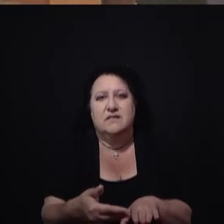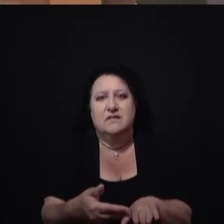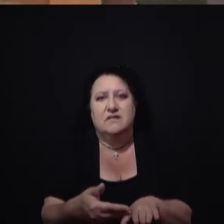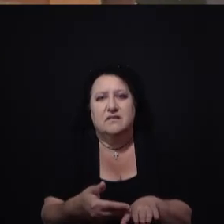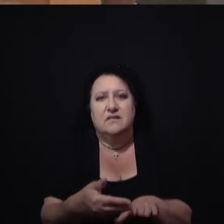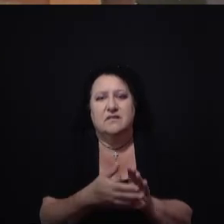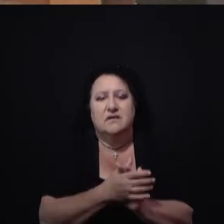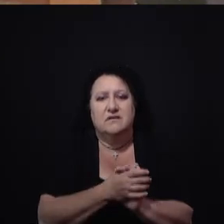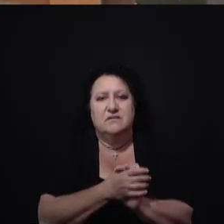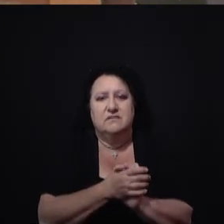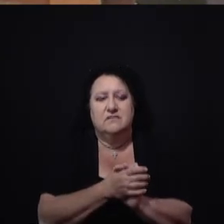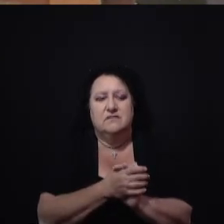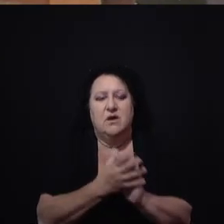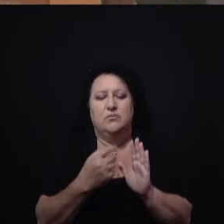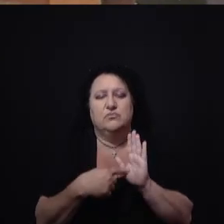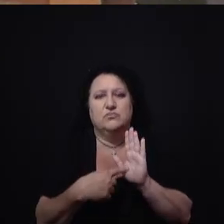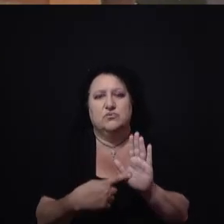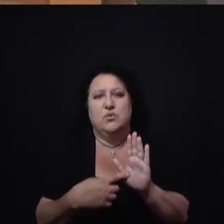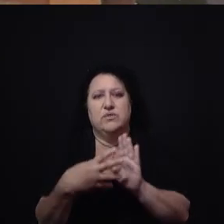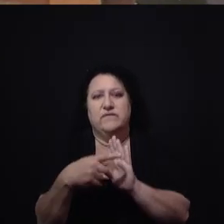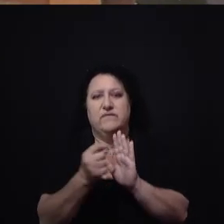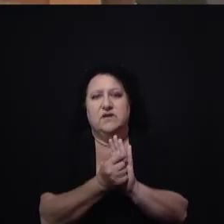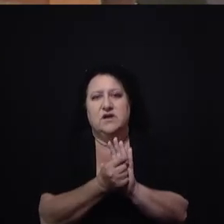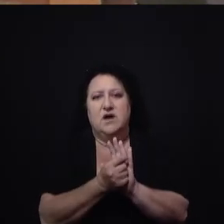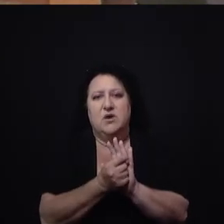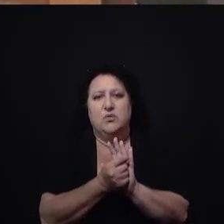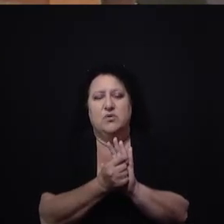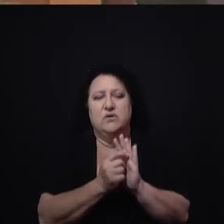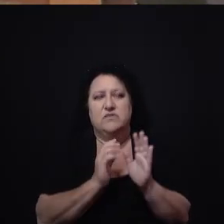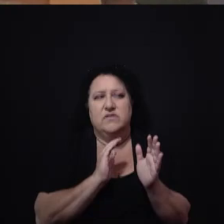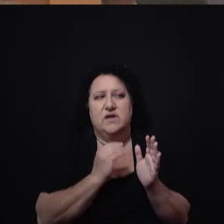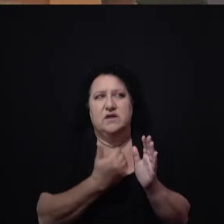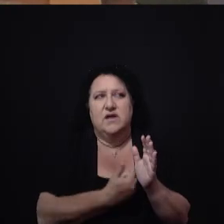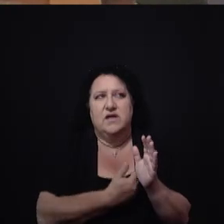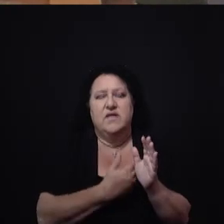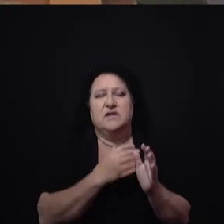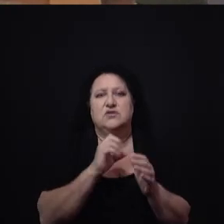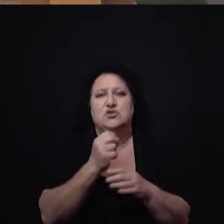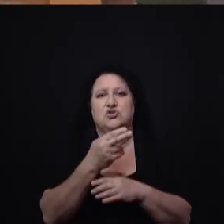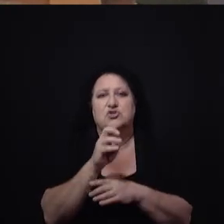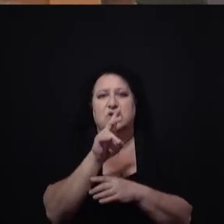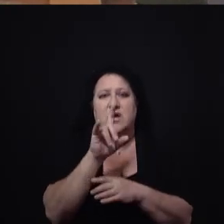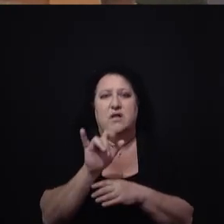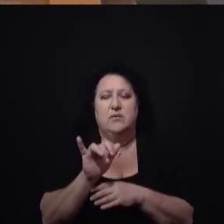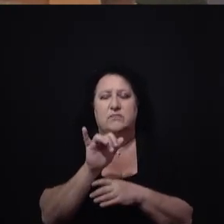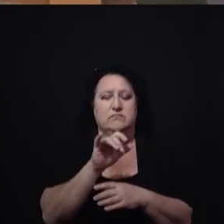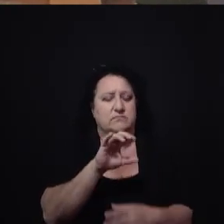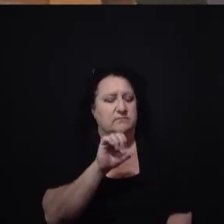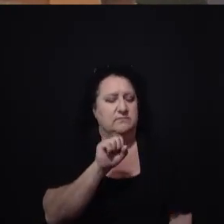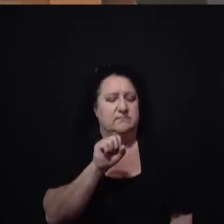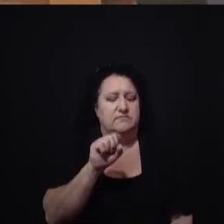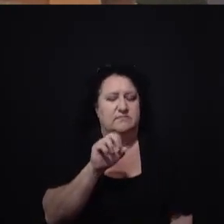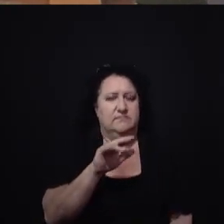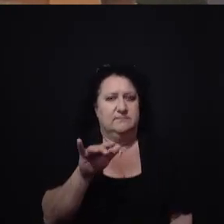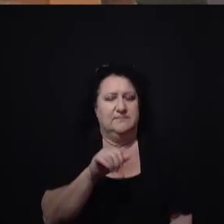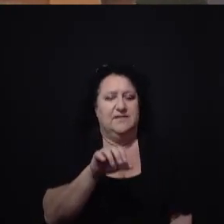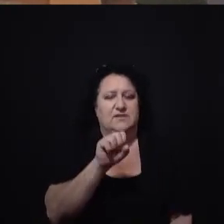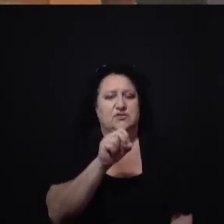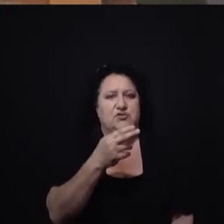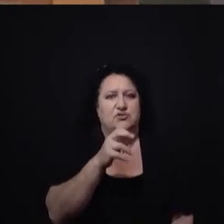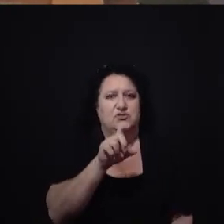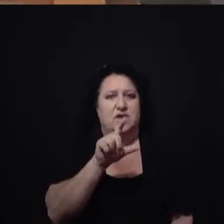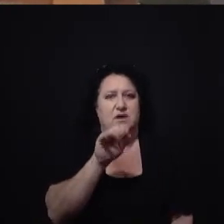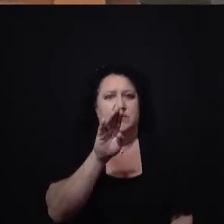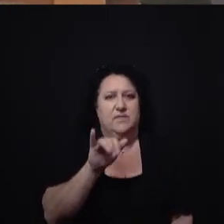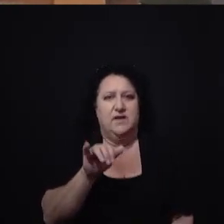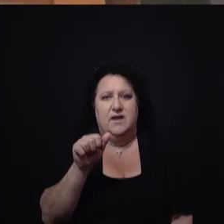And what I want to show you is, this is a video that our communications director, Shelby Anderson, did an awesome job helping us put together to just show you a little bit about what this trip was